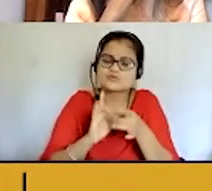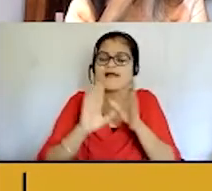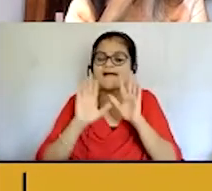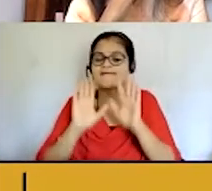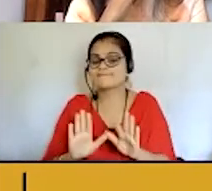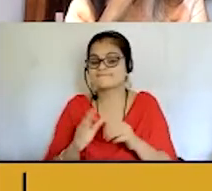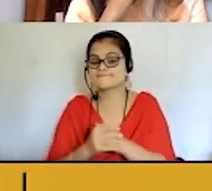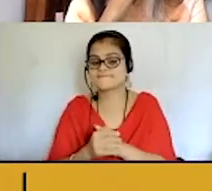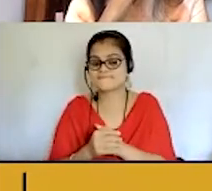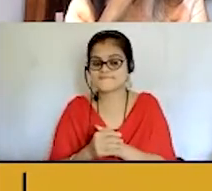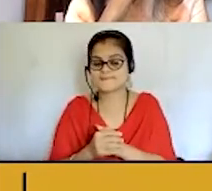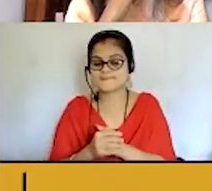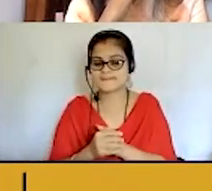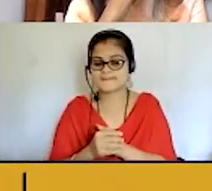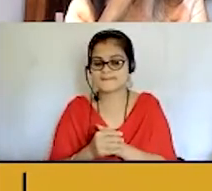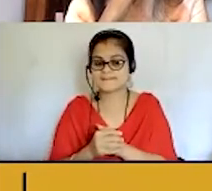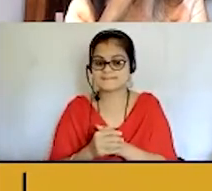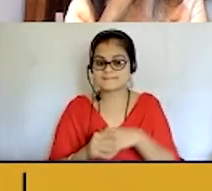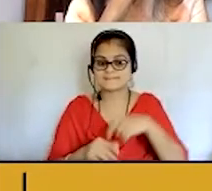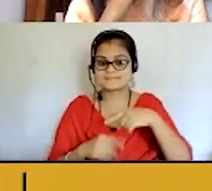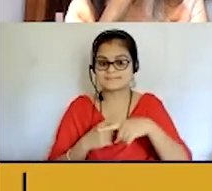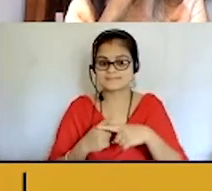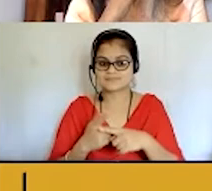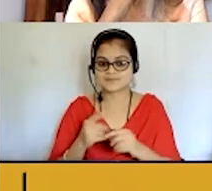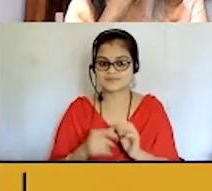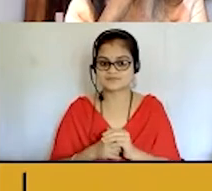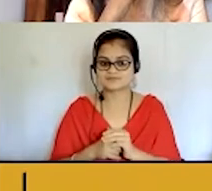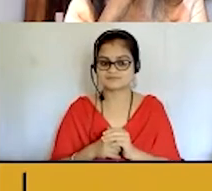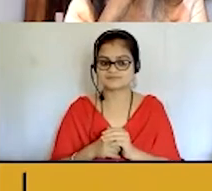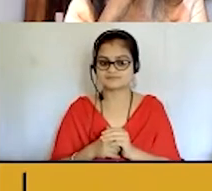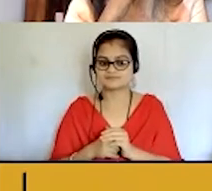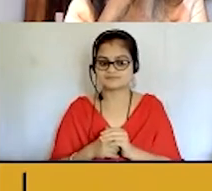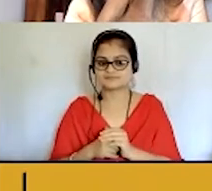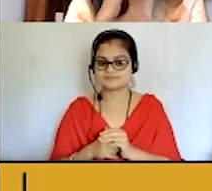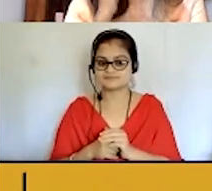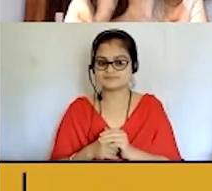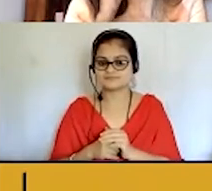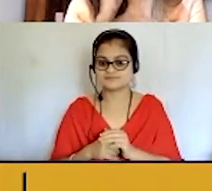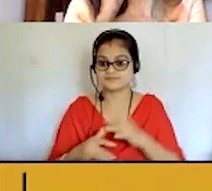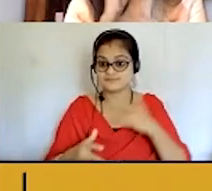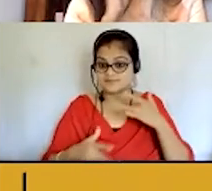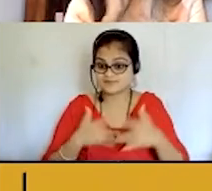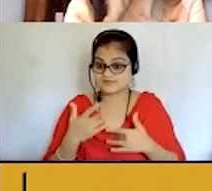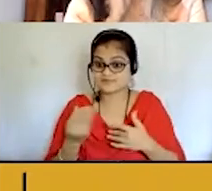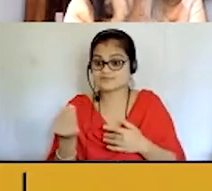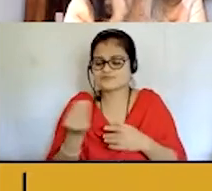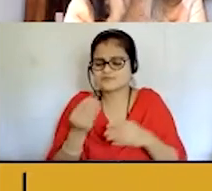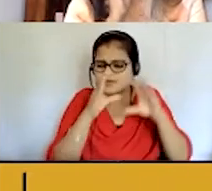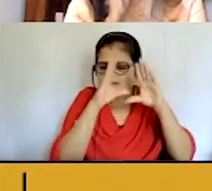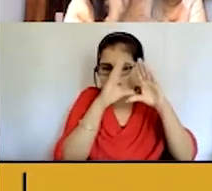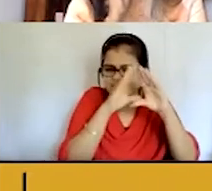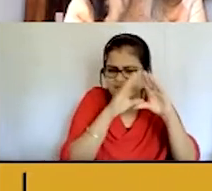an, you know, overwhelming feeling of peace, but mixed